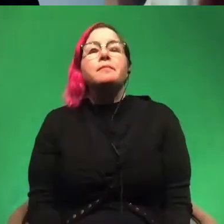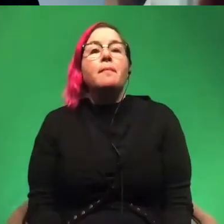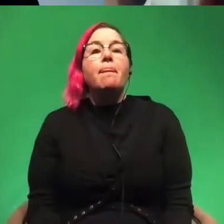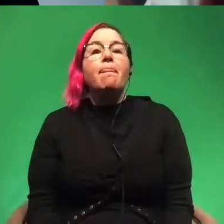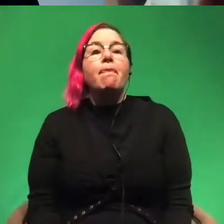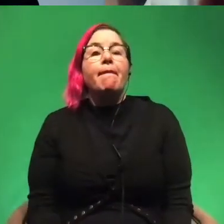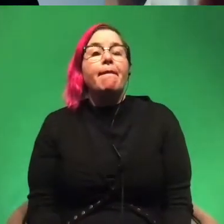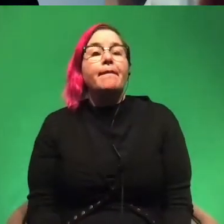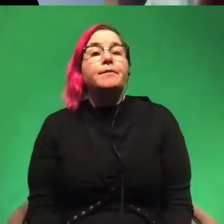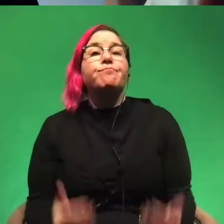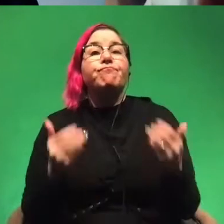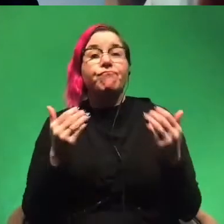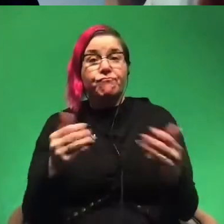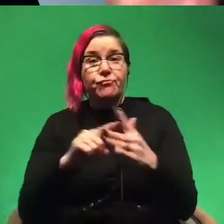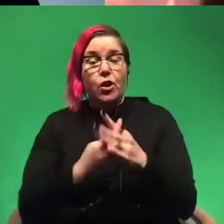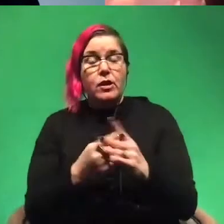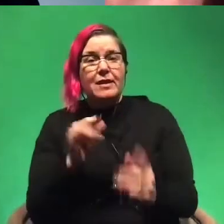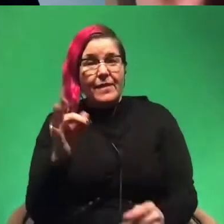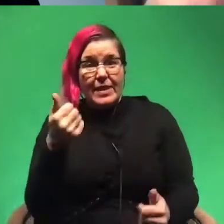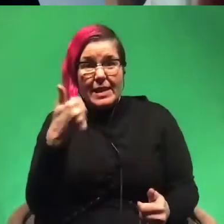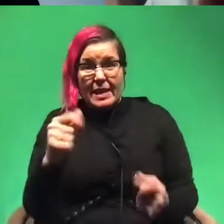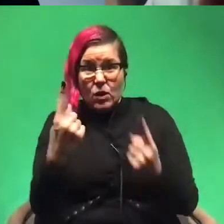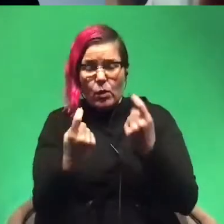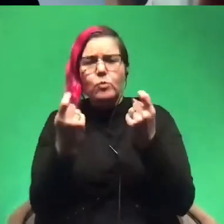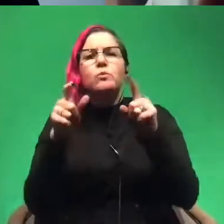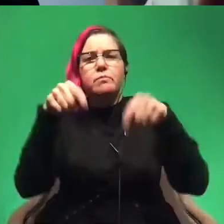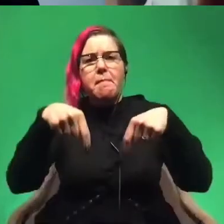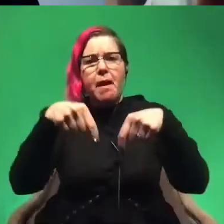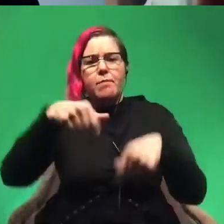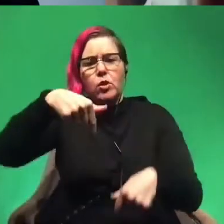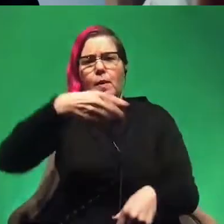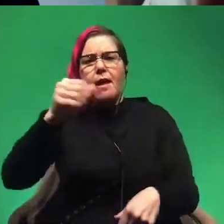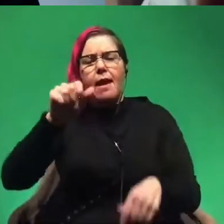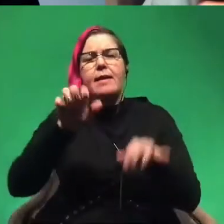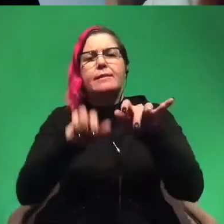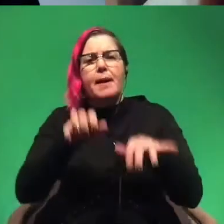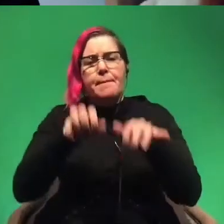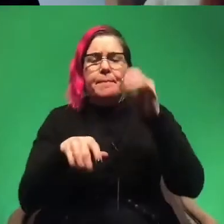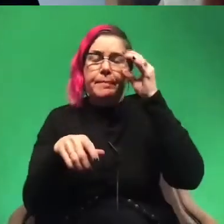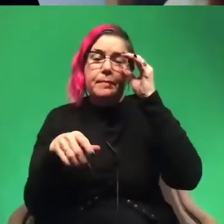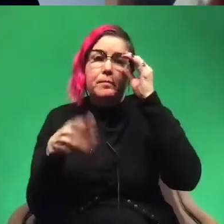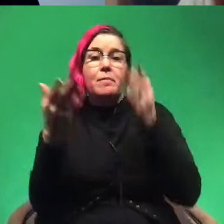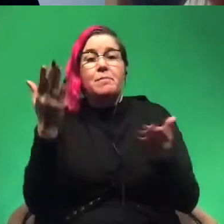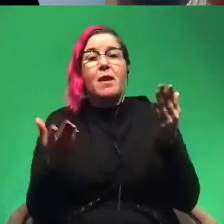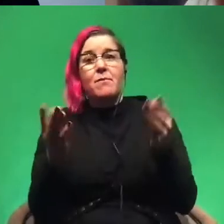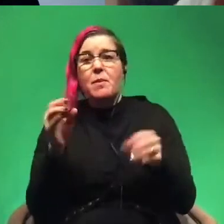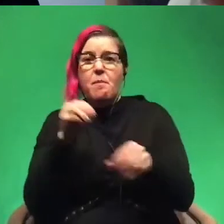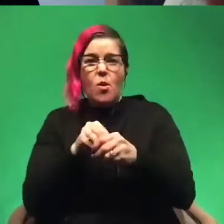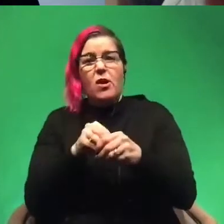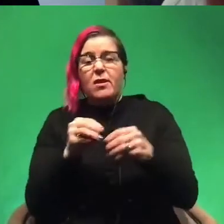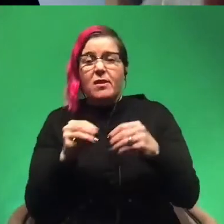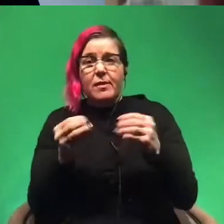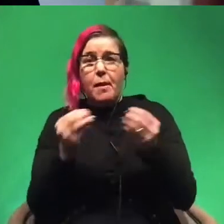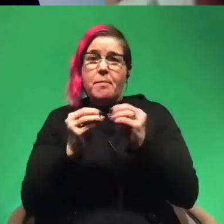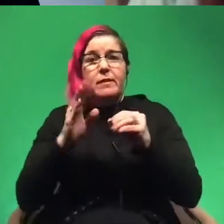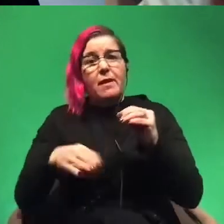that, let's do it. If you have questions throughout, submit them to the Q&A. We are probably gonna have more than average people here today,